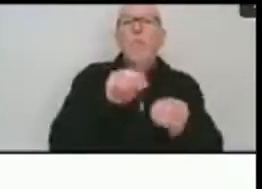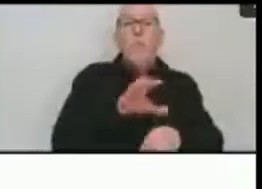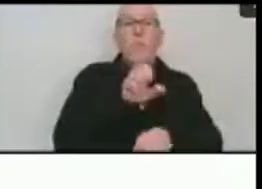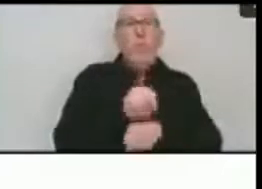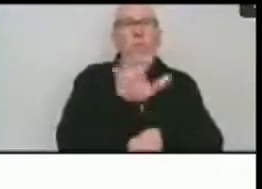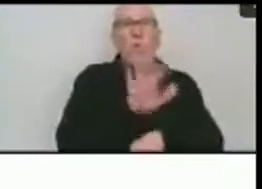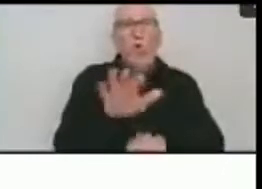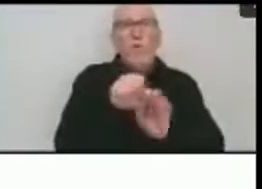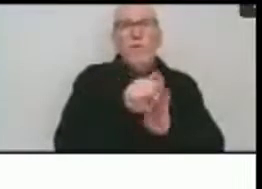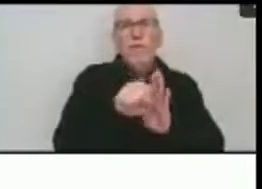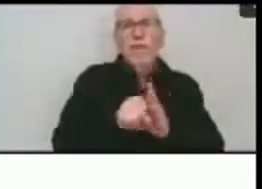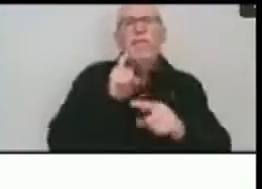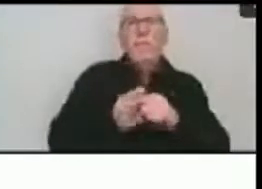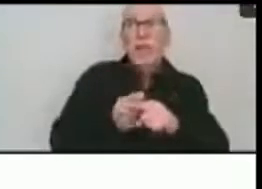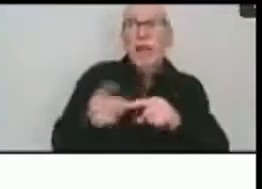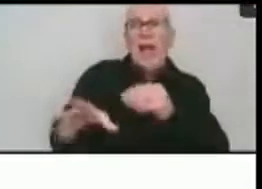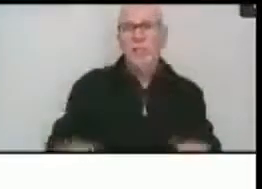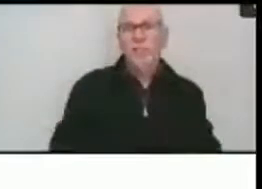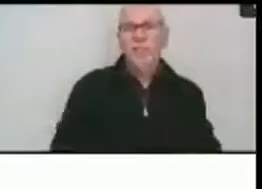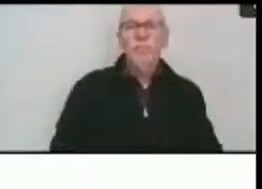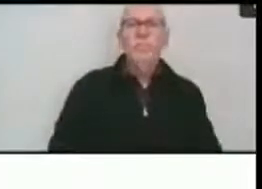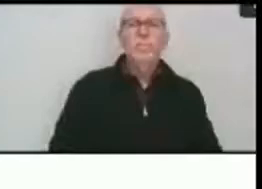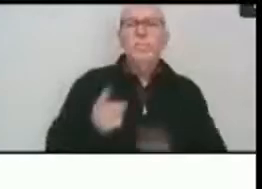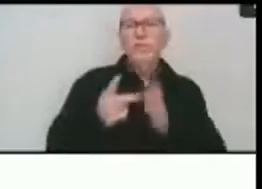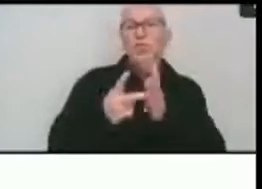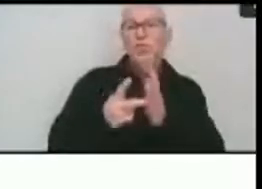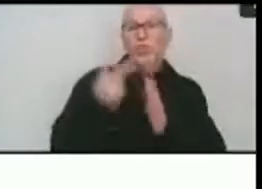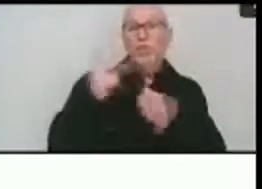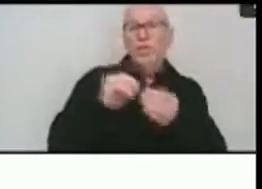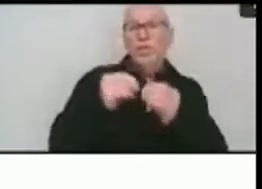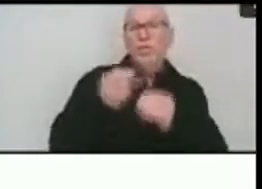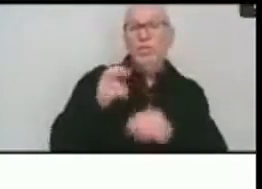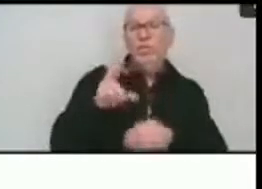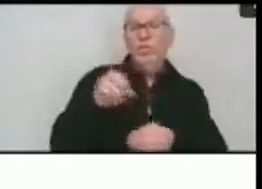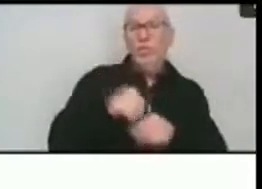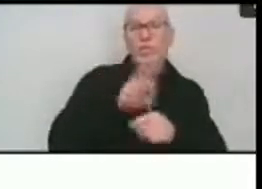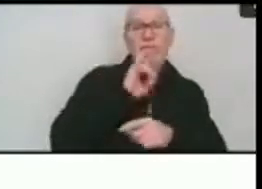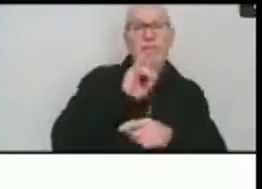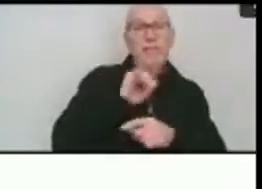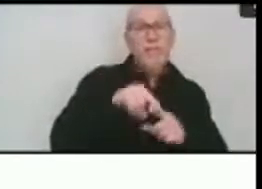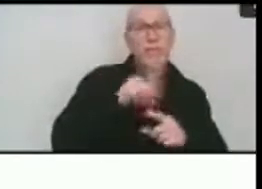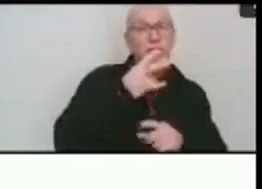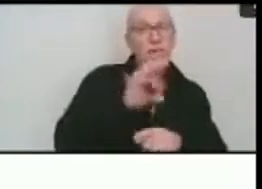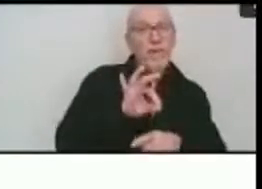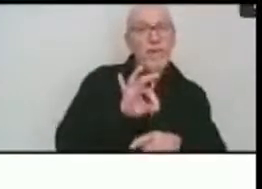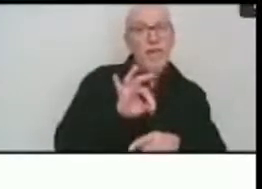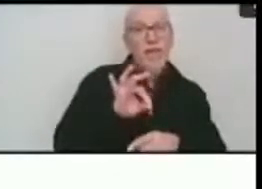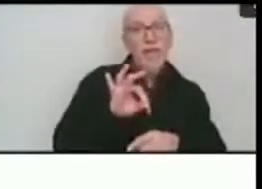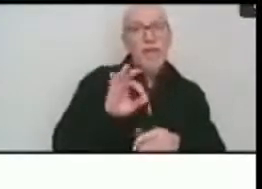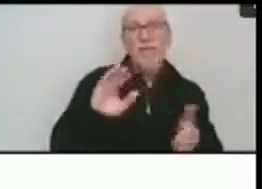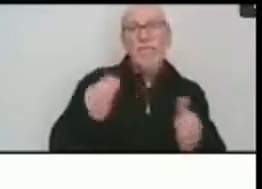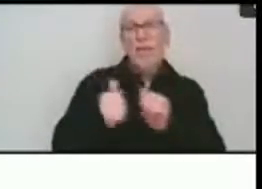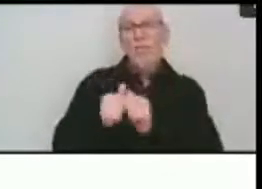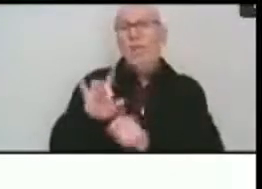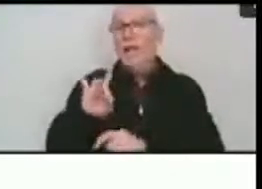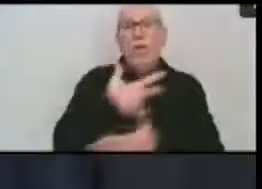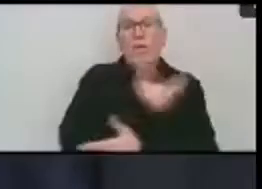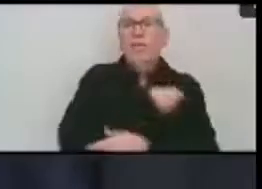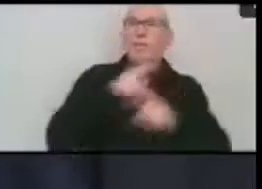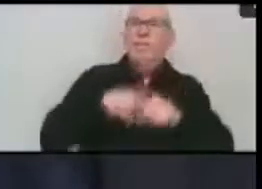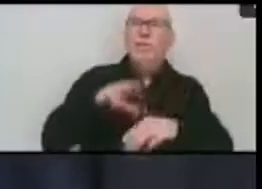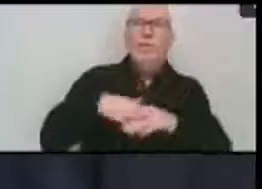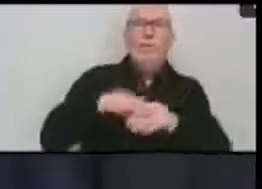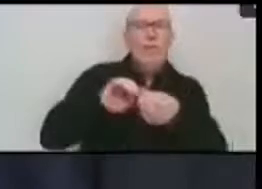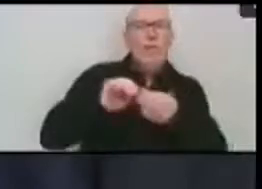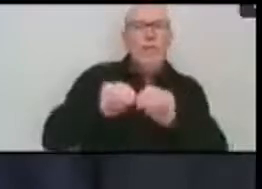incredibly high. She and Dr. Box both stress patience and say all vaccine allocations in Indiana are driven by data. We've